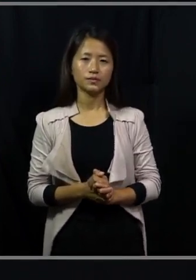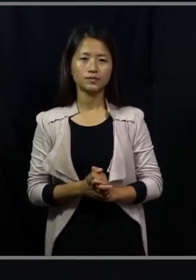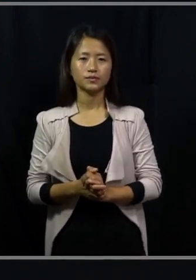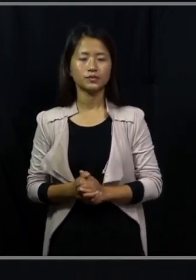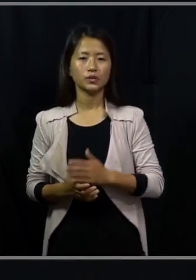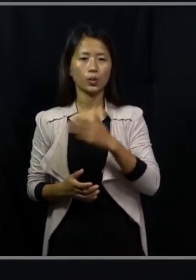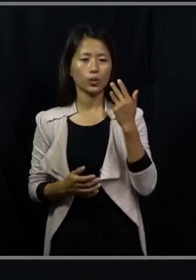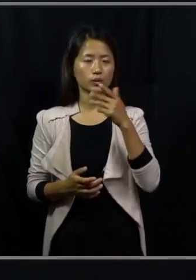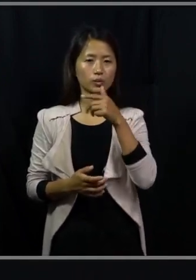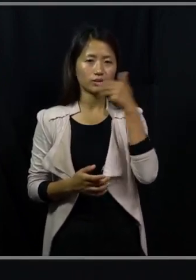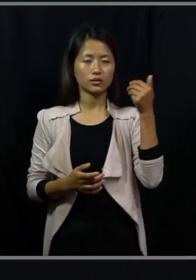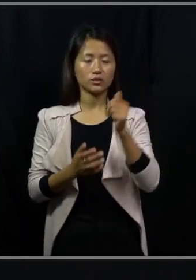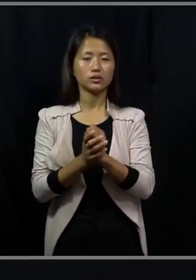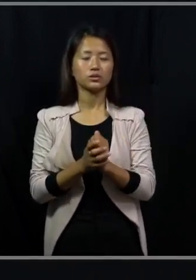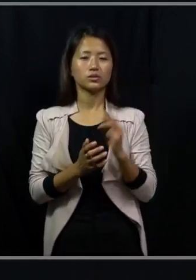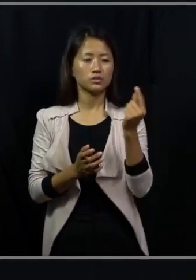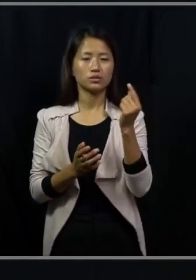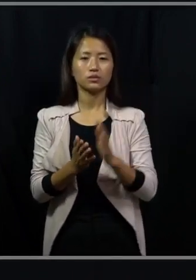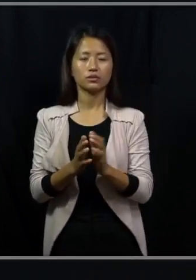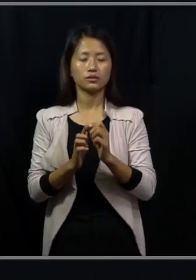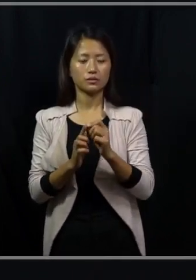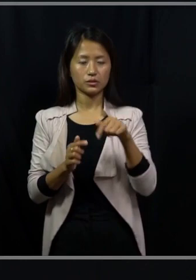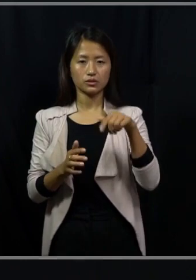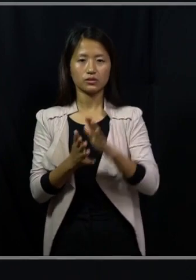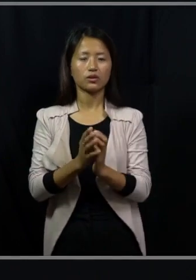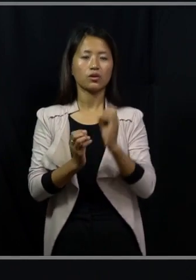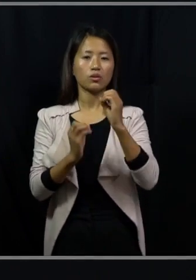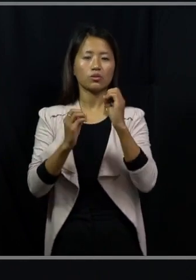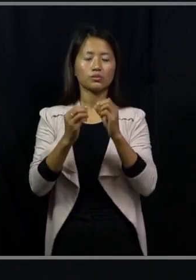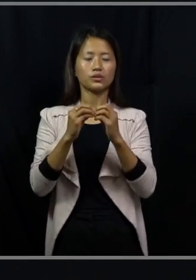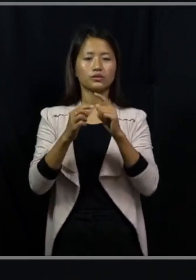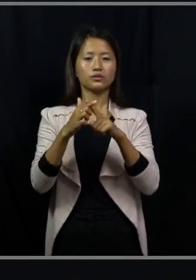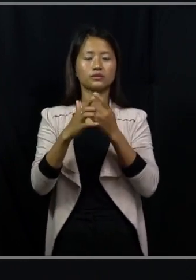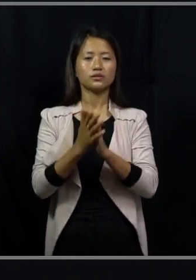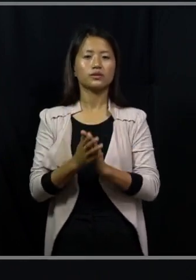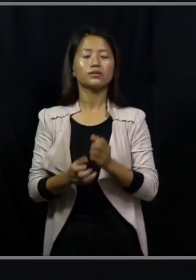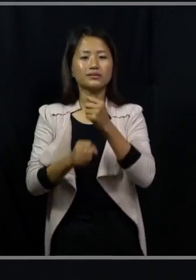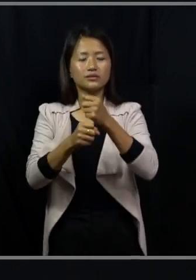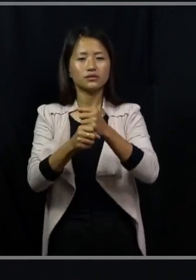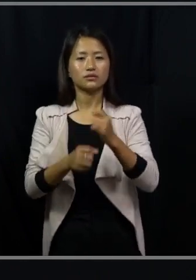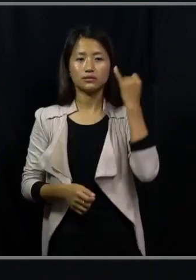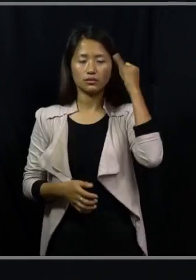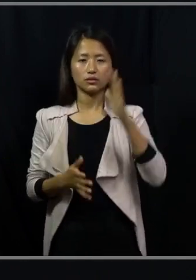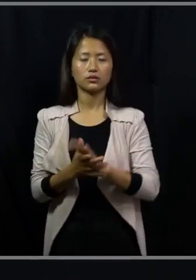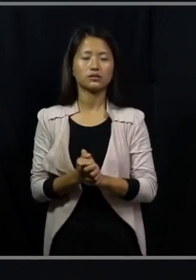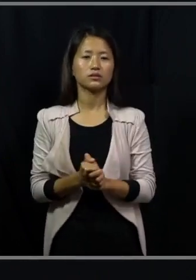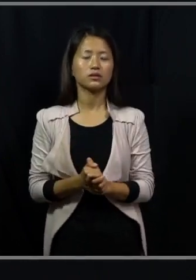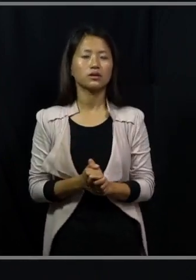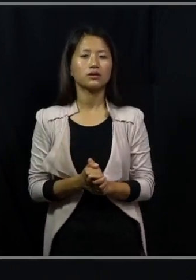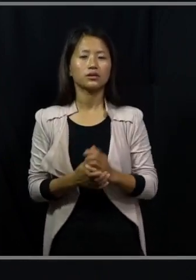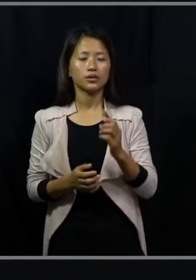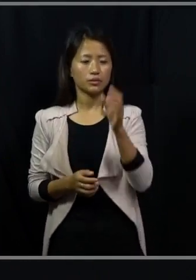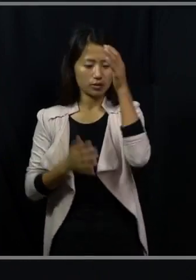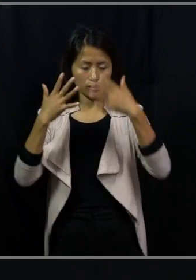Picture sign was used not just to represent the object, but also the general idea. For example, a